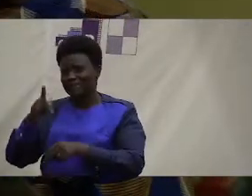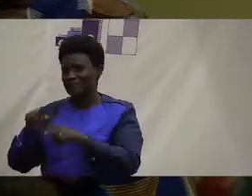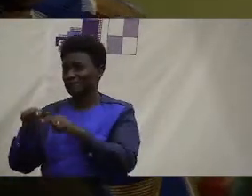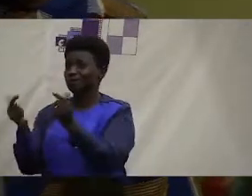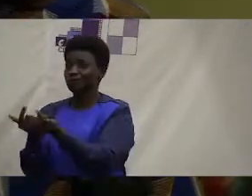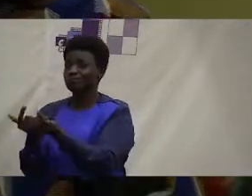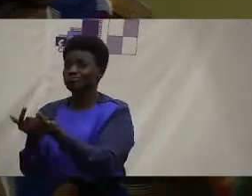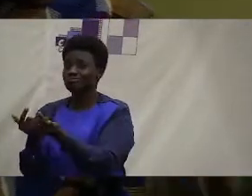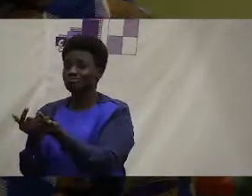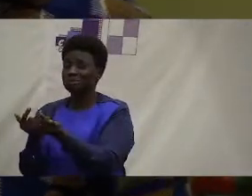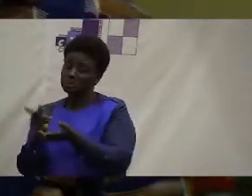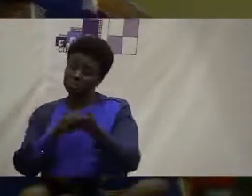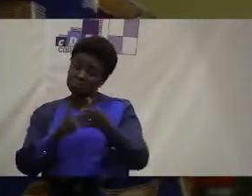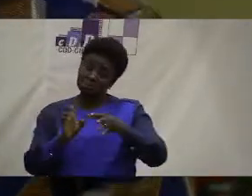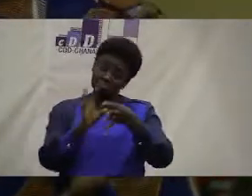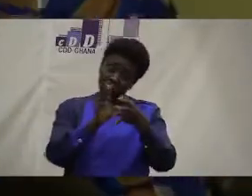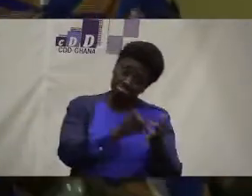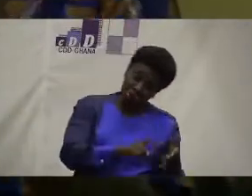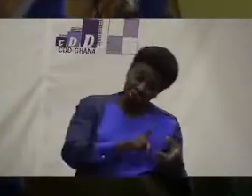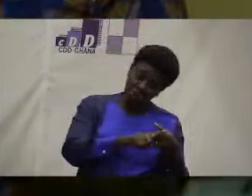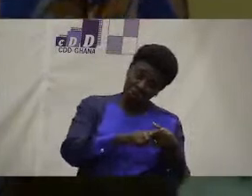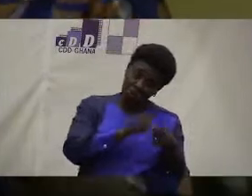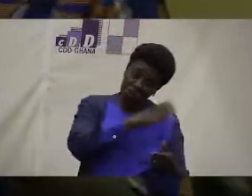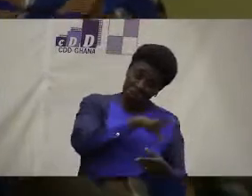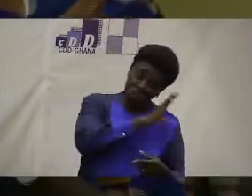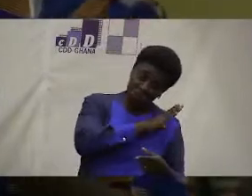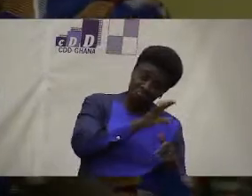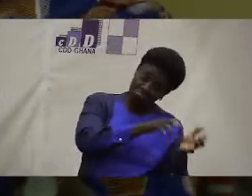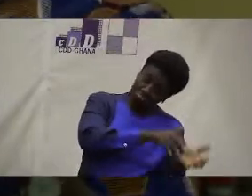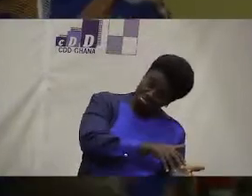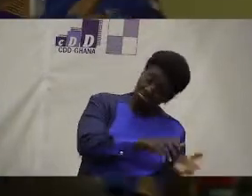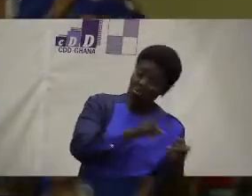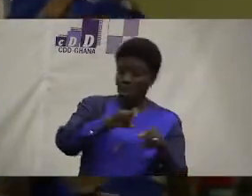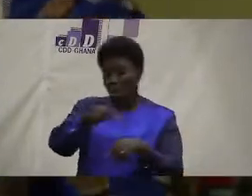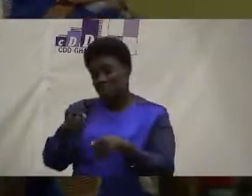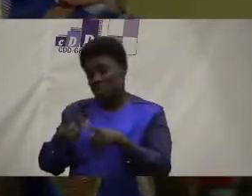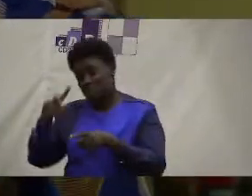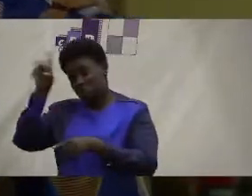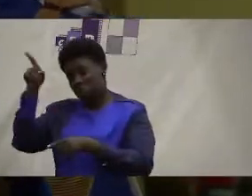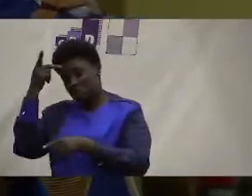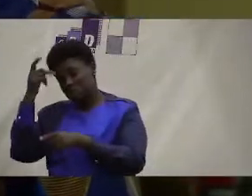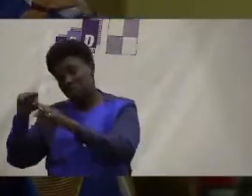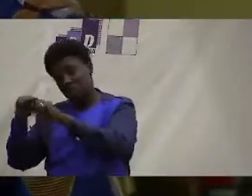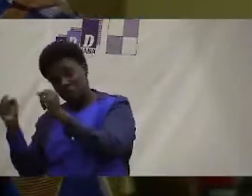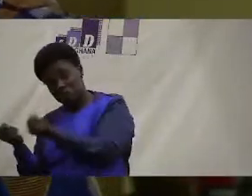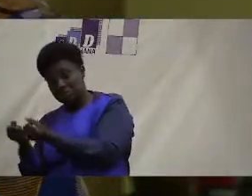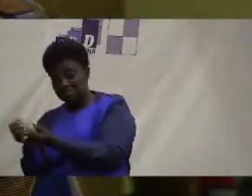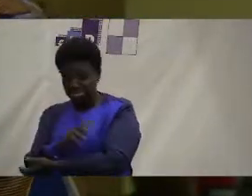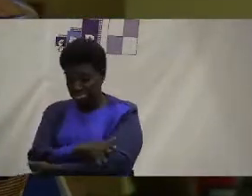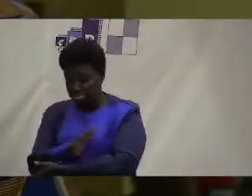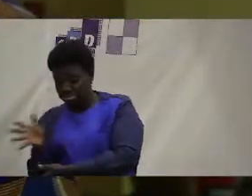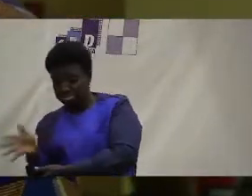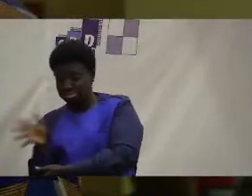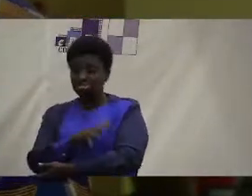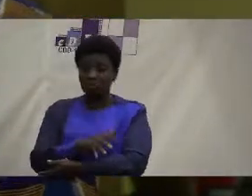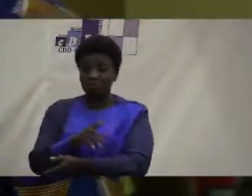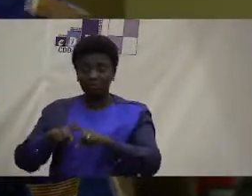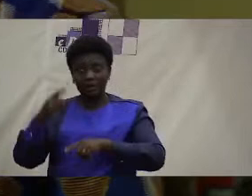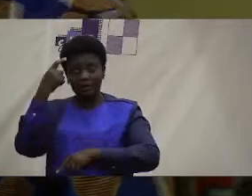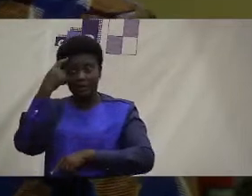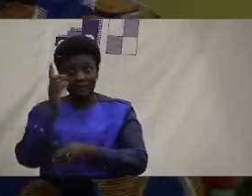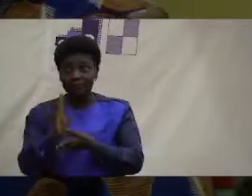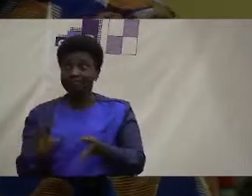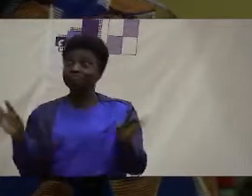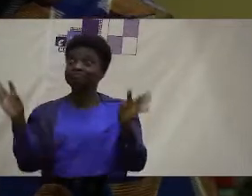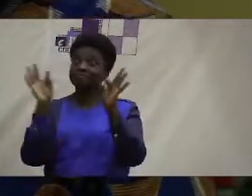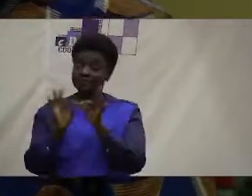point could be part of civil society, and another point they say they are part of political society. Okay. I think the most important